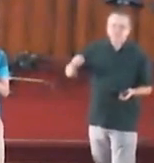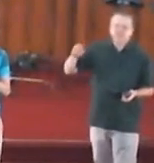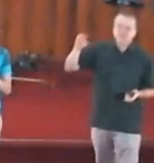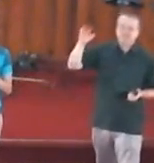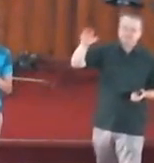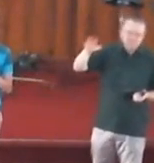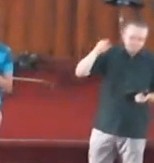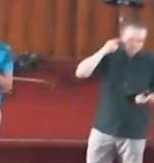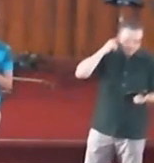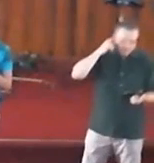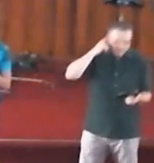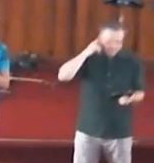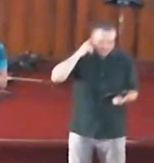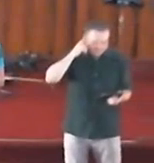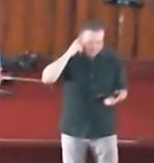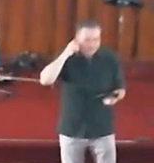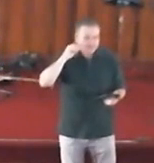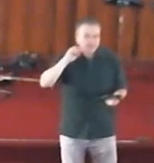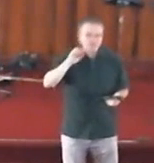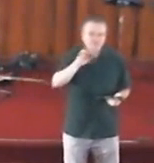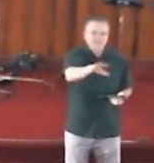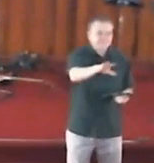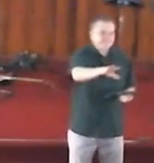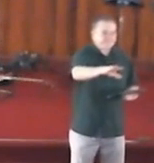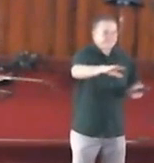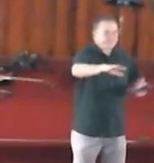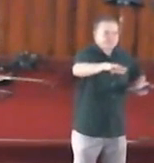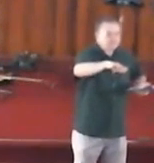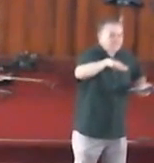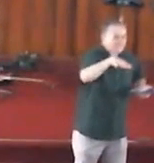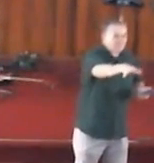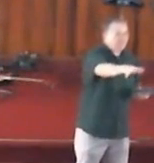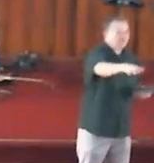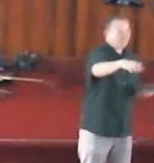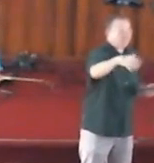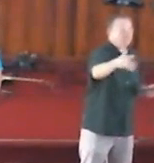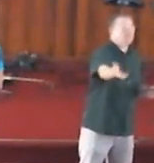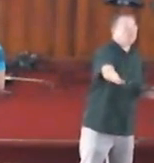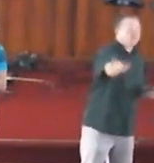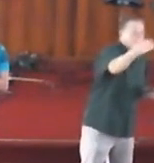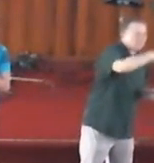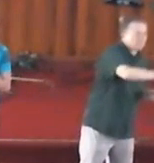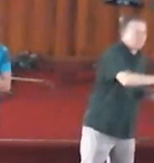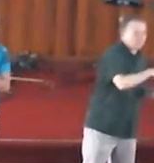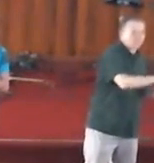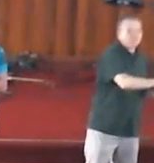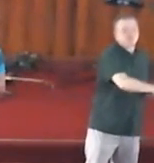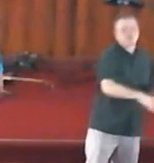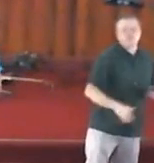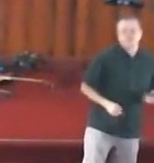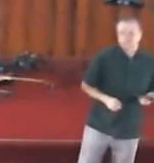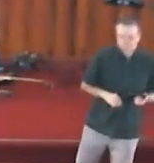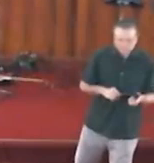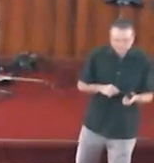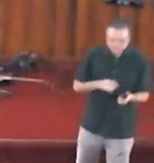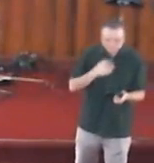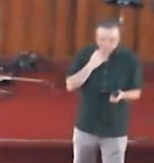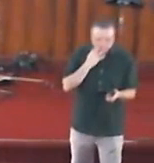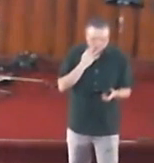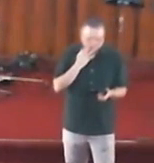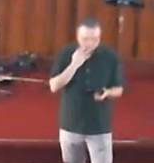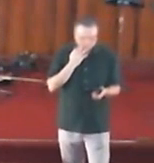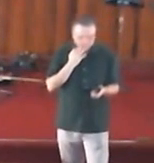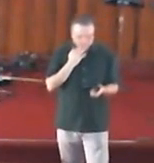anotando, ahí dice Pablo, a los gálatas que estaban perdiendo la fe y devolviéndose a los ritos. In